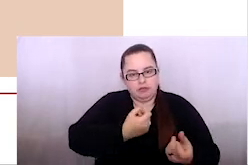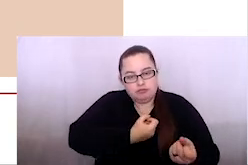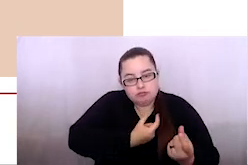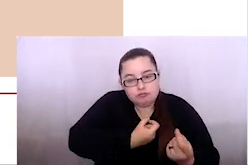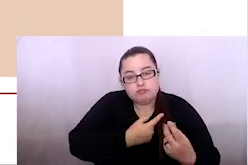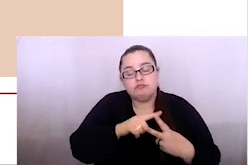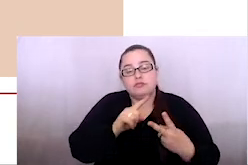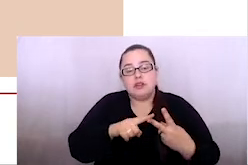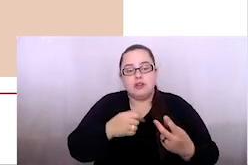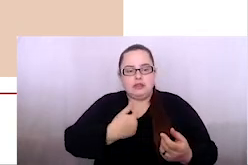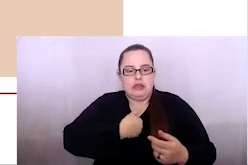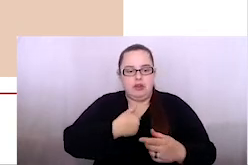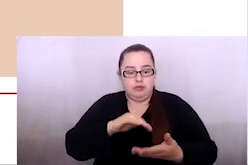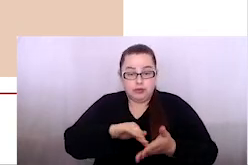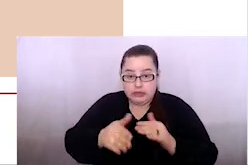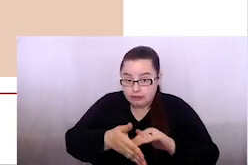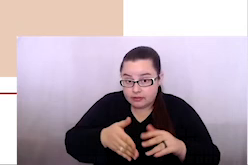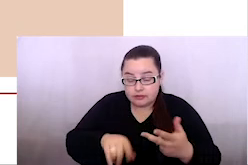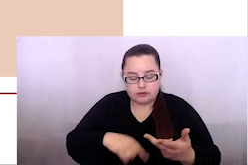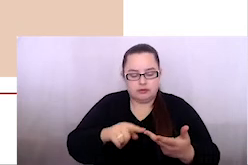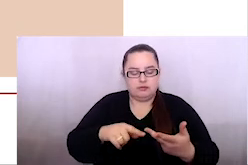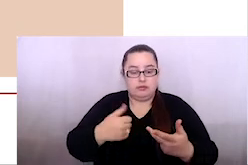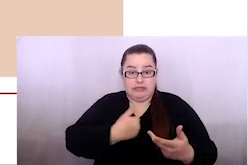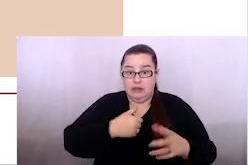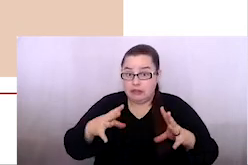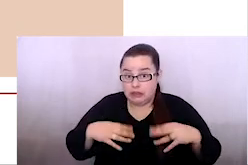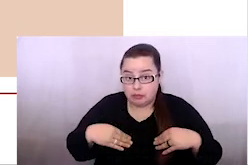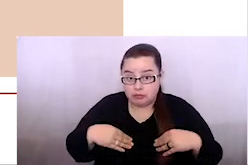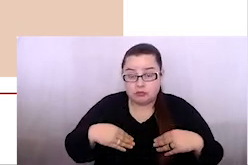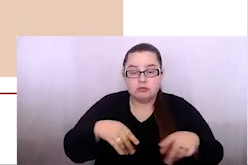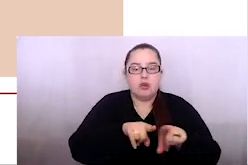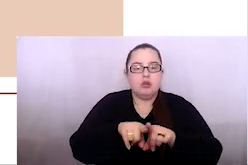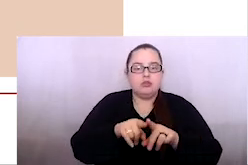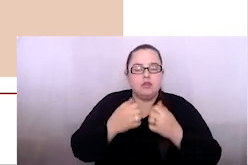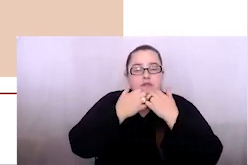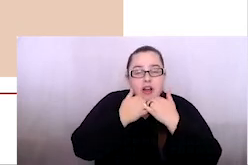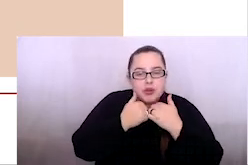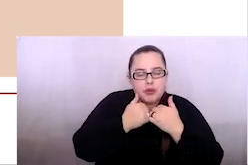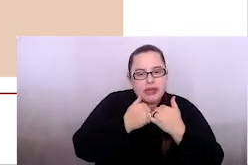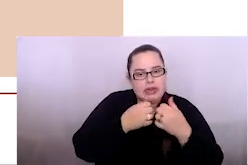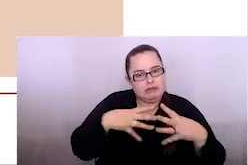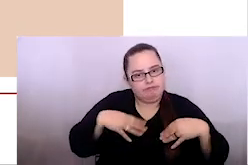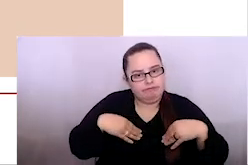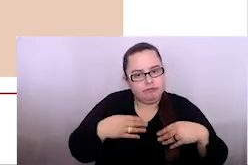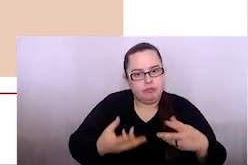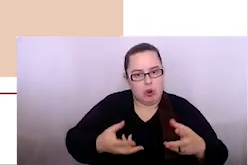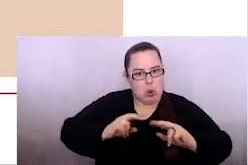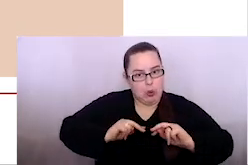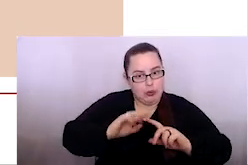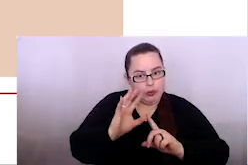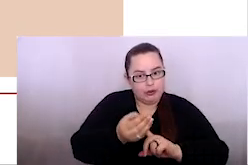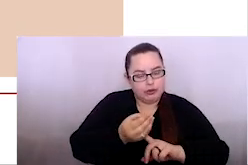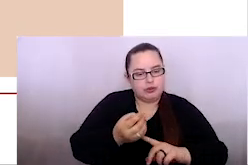self acceptance, and it's valuing and embracing your own culture and utilizing the unique tools